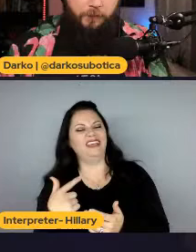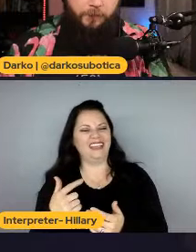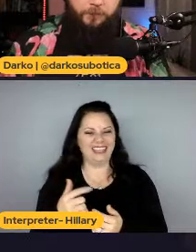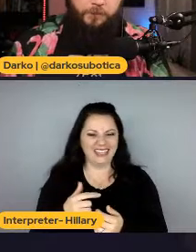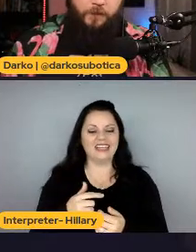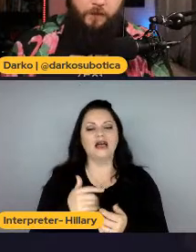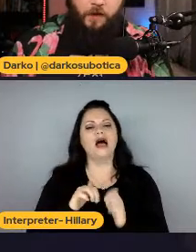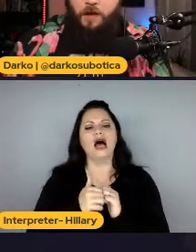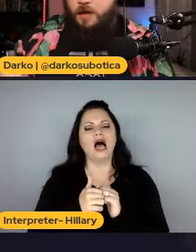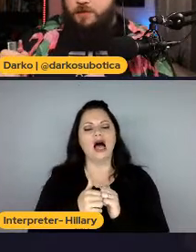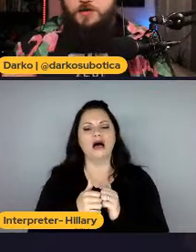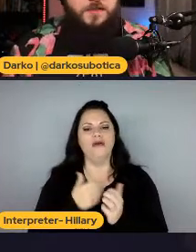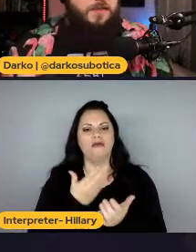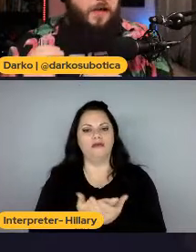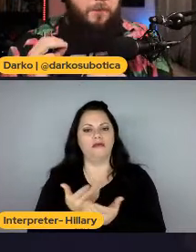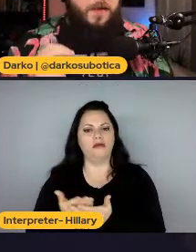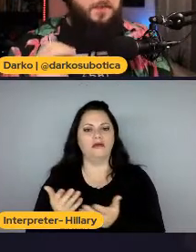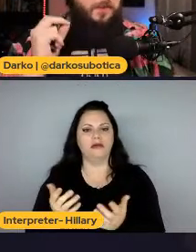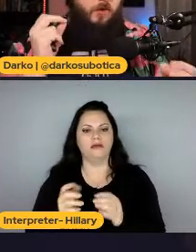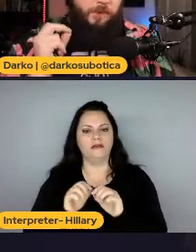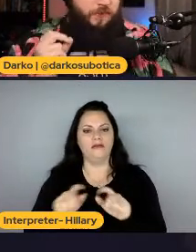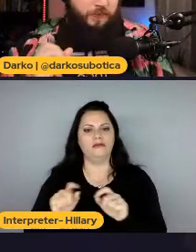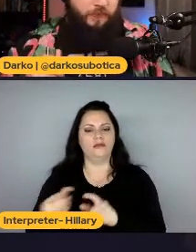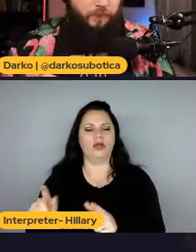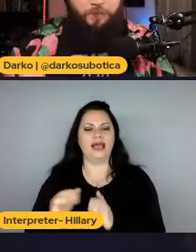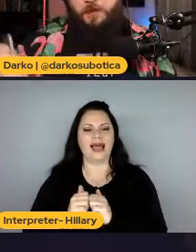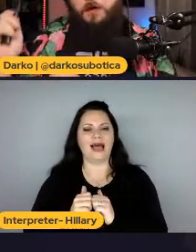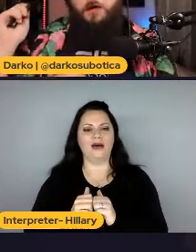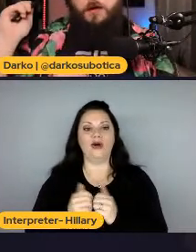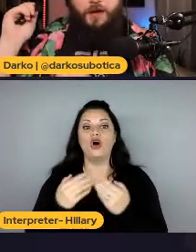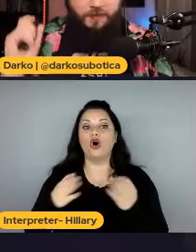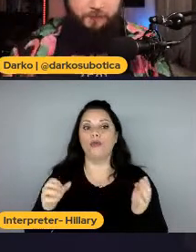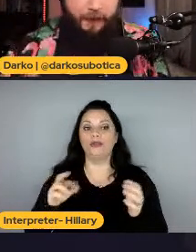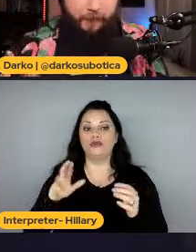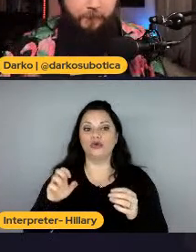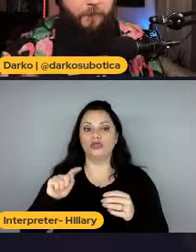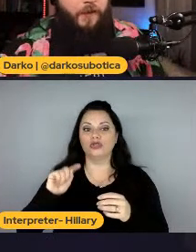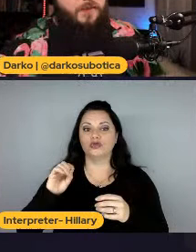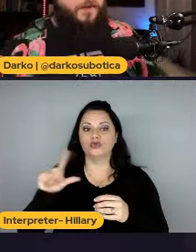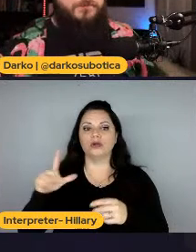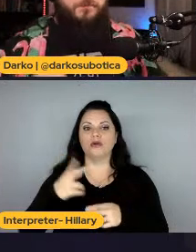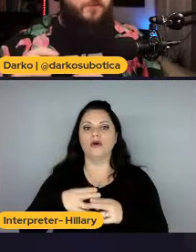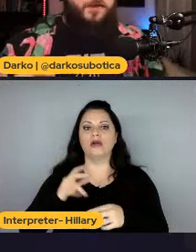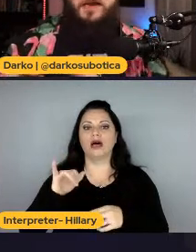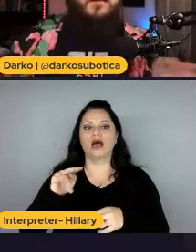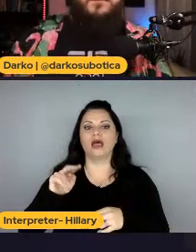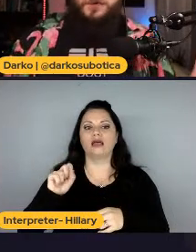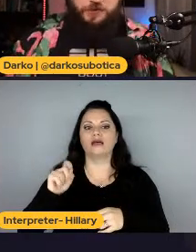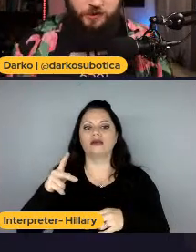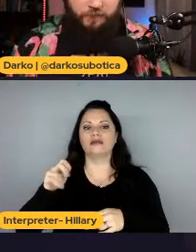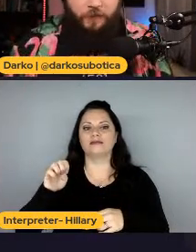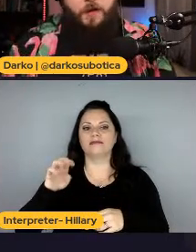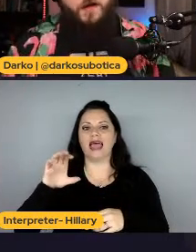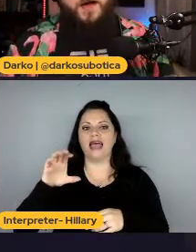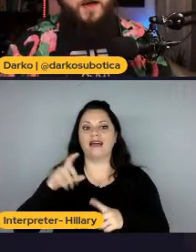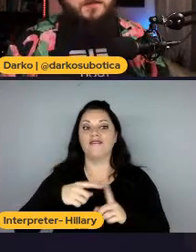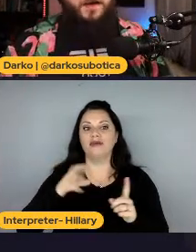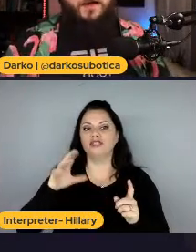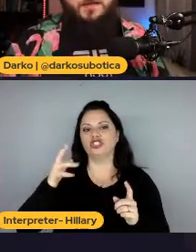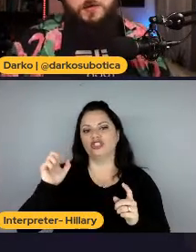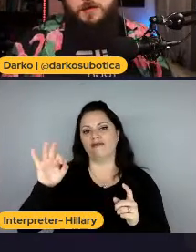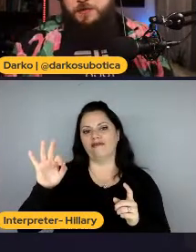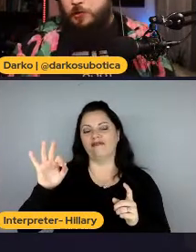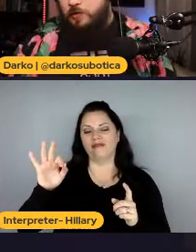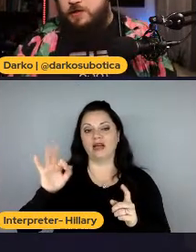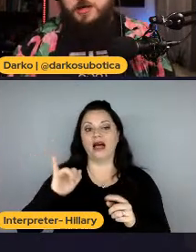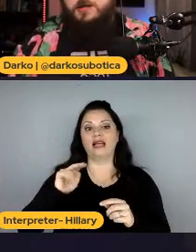deploy? There's this amazing open source tool called Inspec. Inspec from the lovely folks at Chef. Inspec